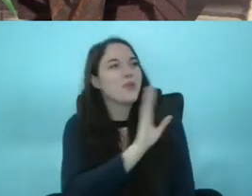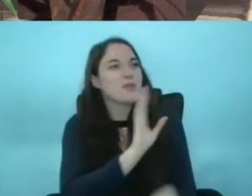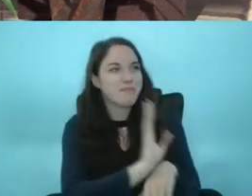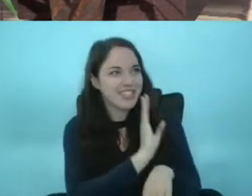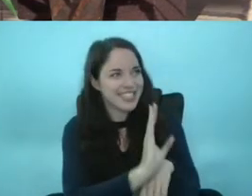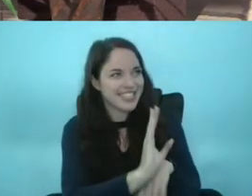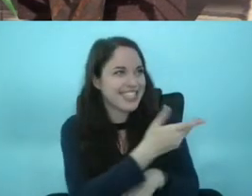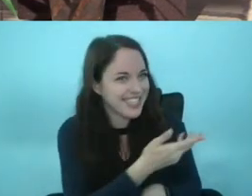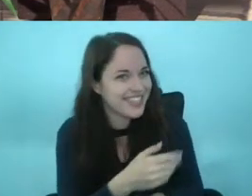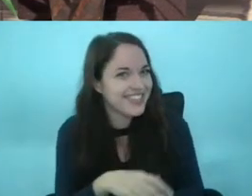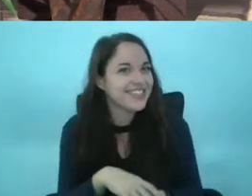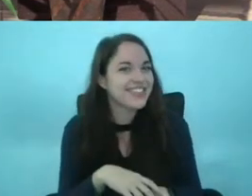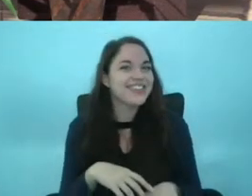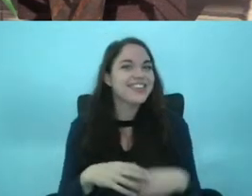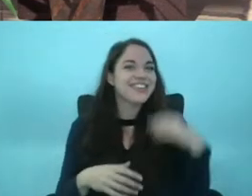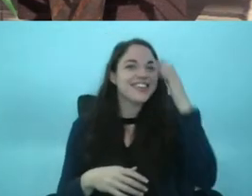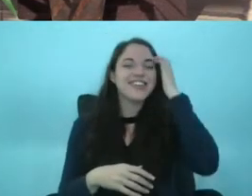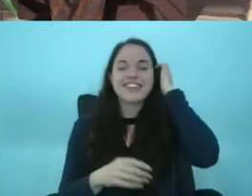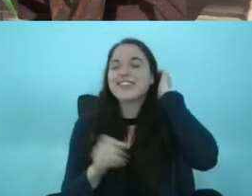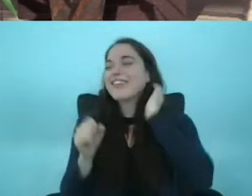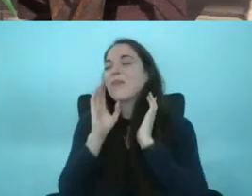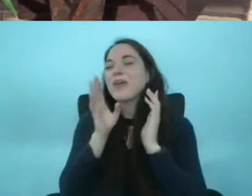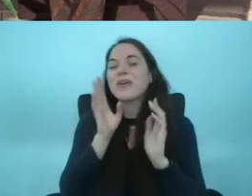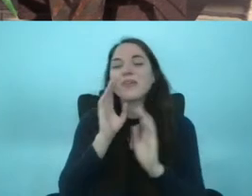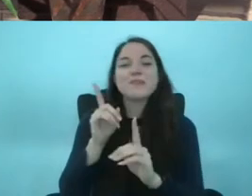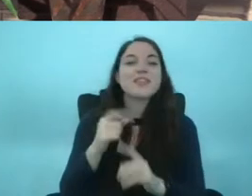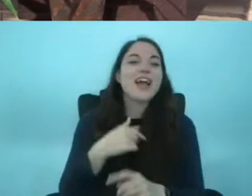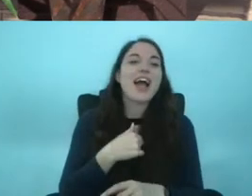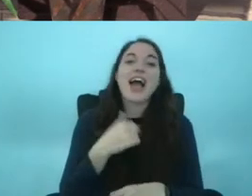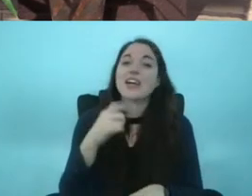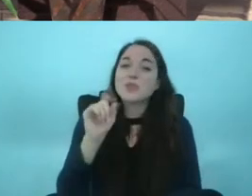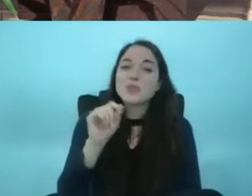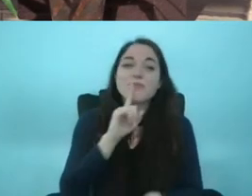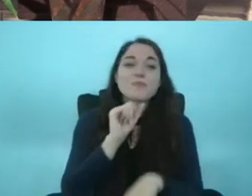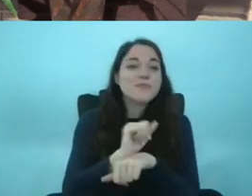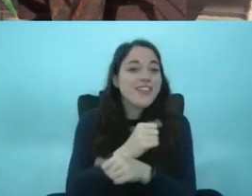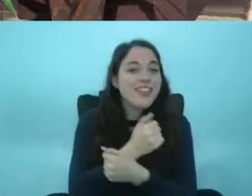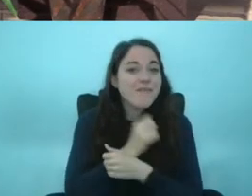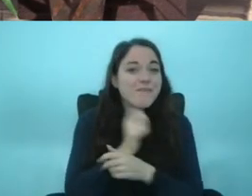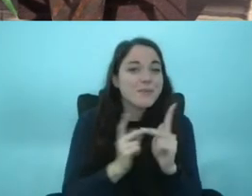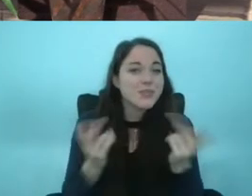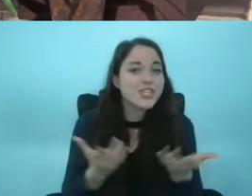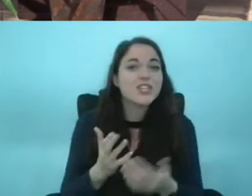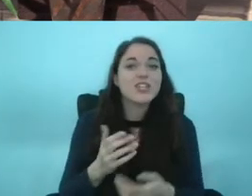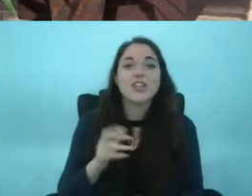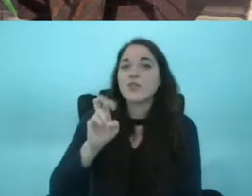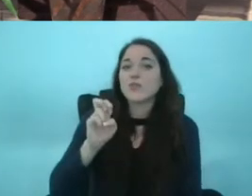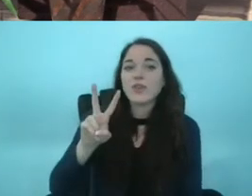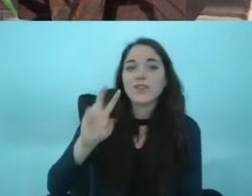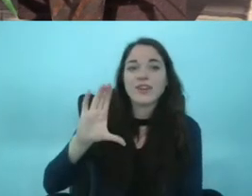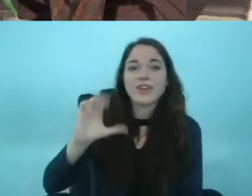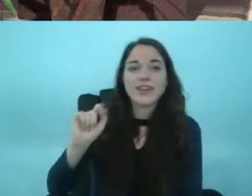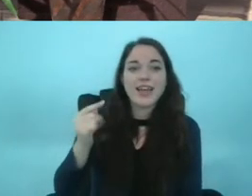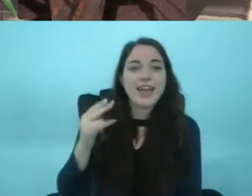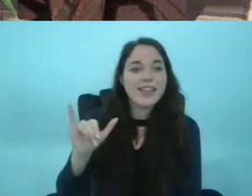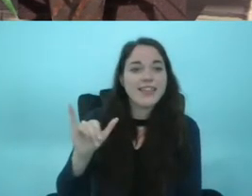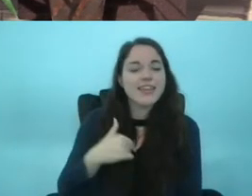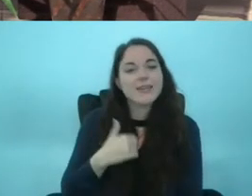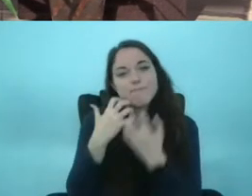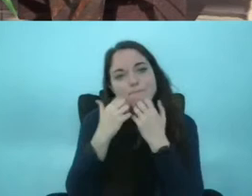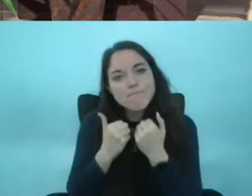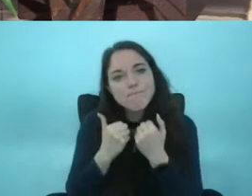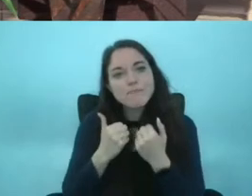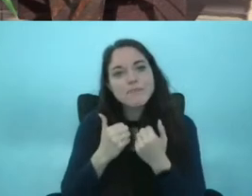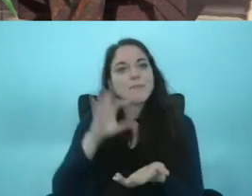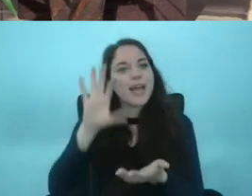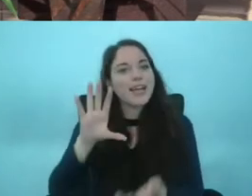do love my people here. And my Reverend Kathy is my heart. And my Pastor Dwayne